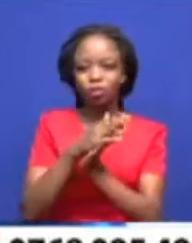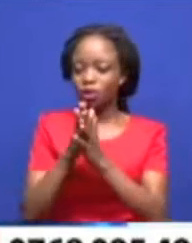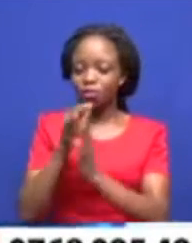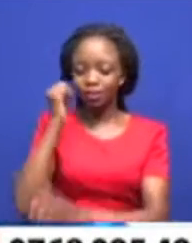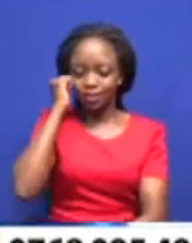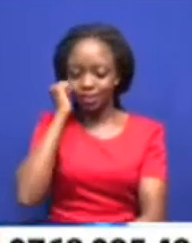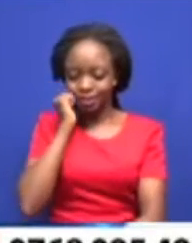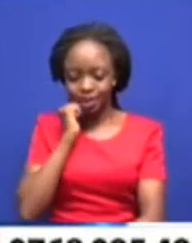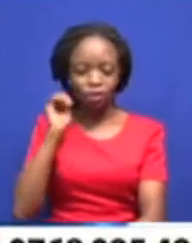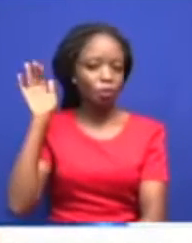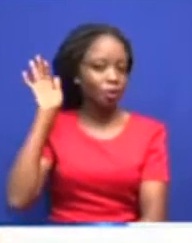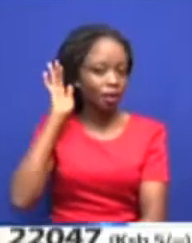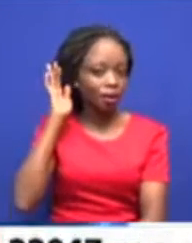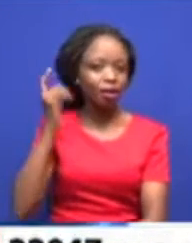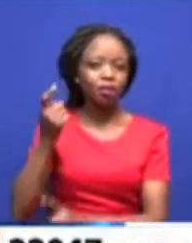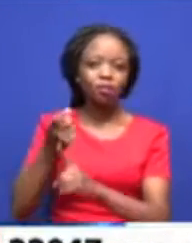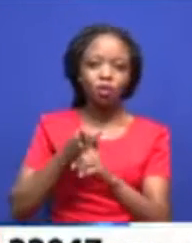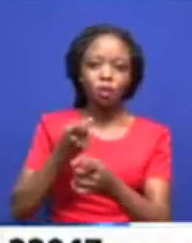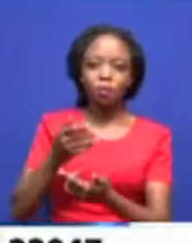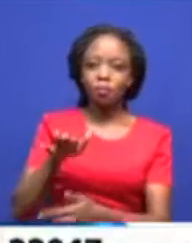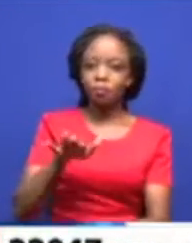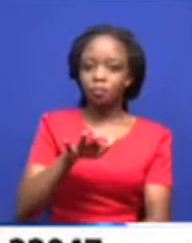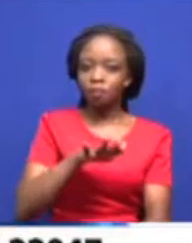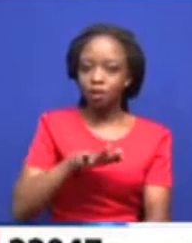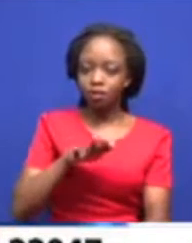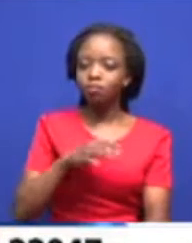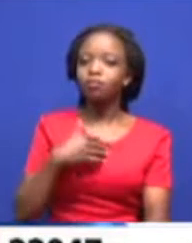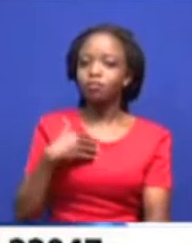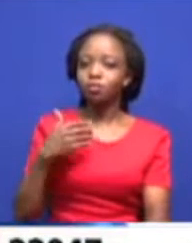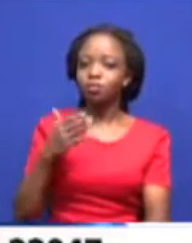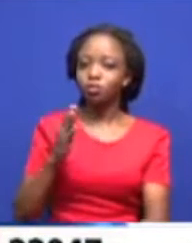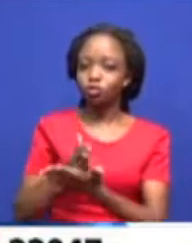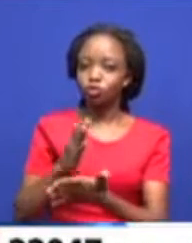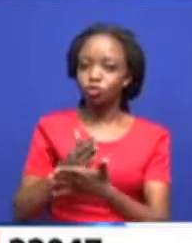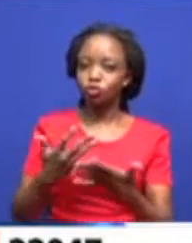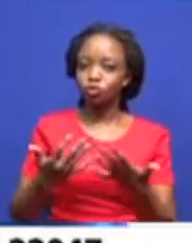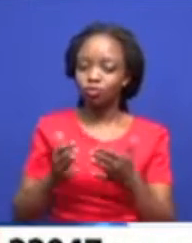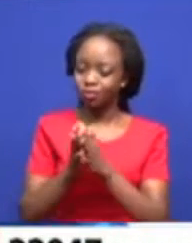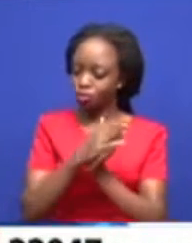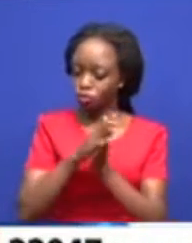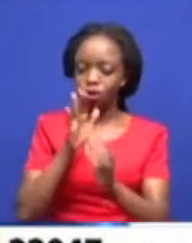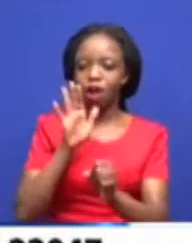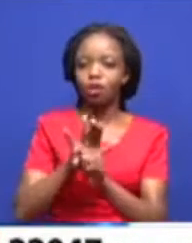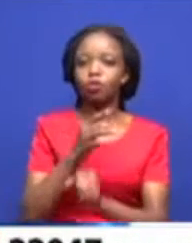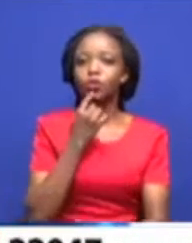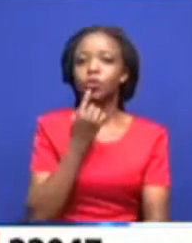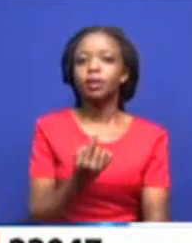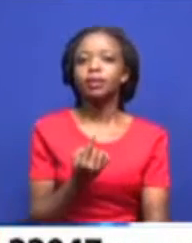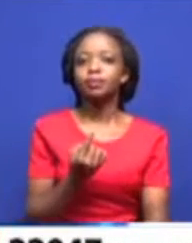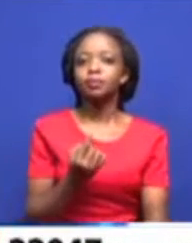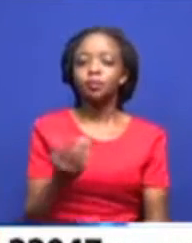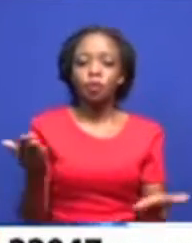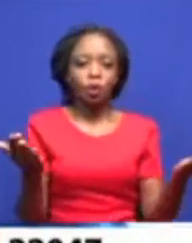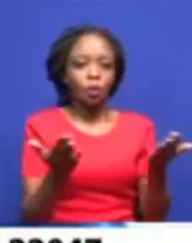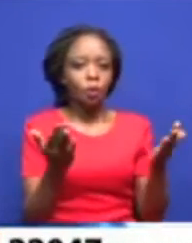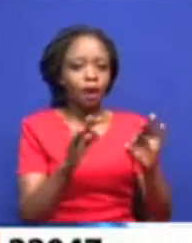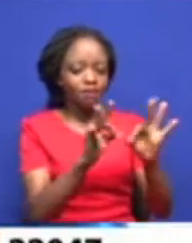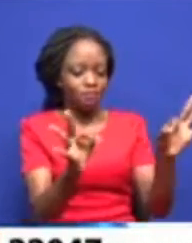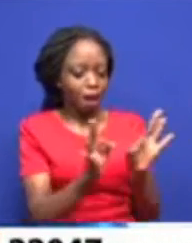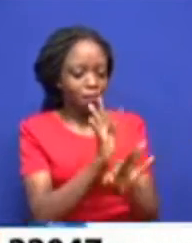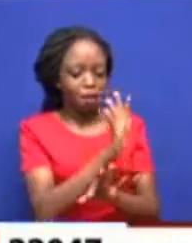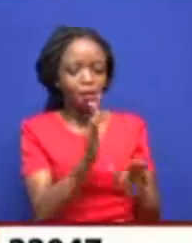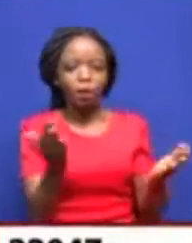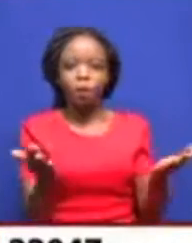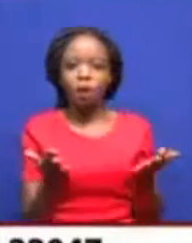we're hearing with the pandemic going on, there's still refugee stories to tell. All right. Now, where is your family now that you mentioned it?